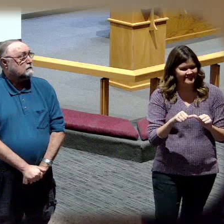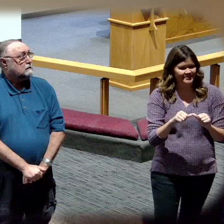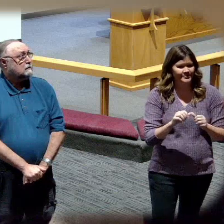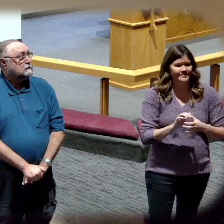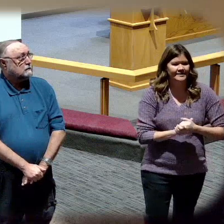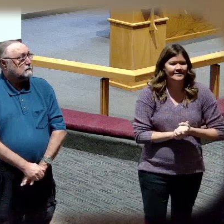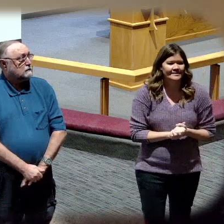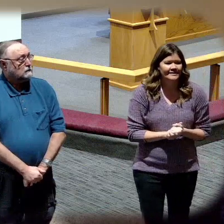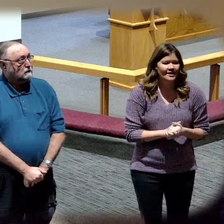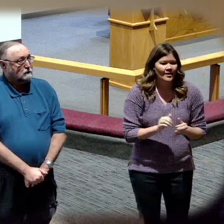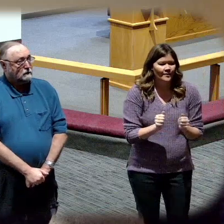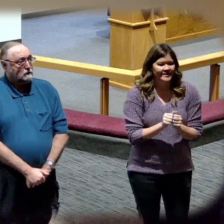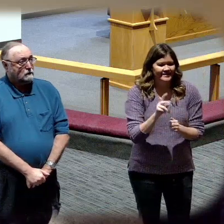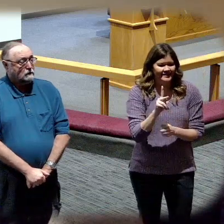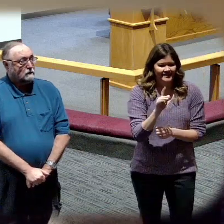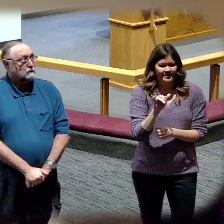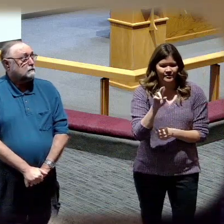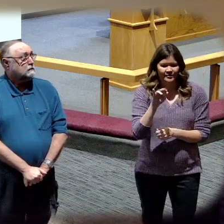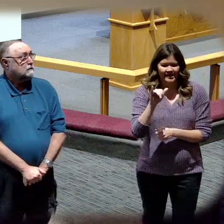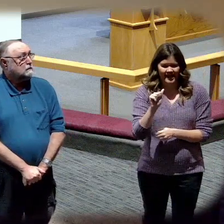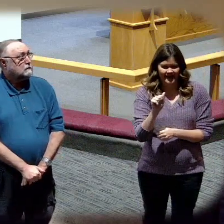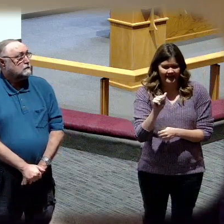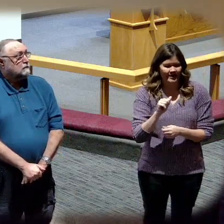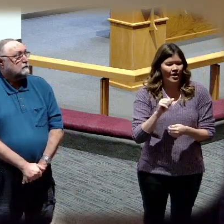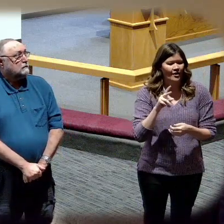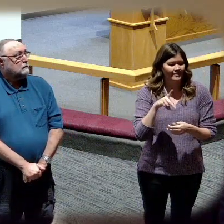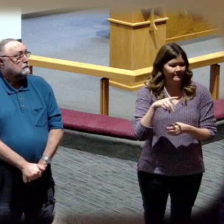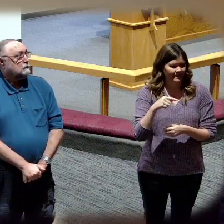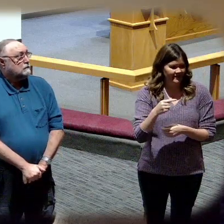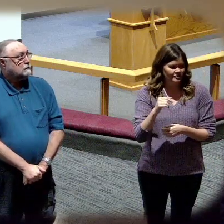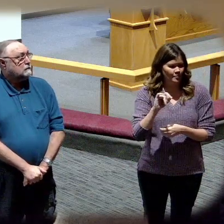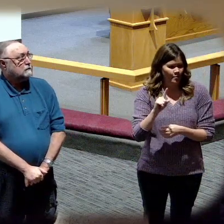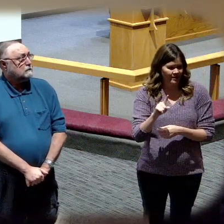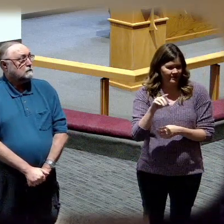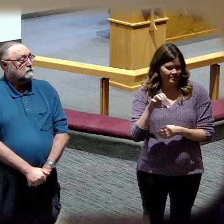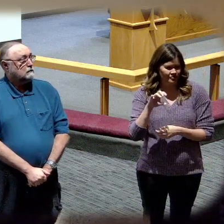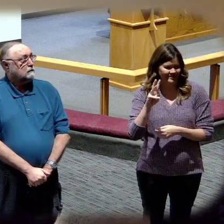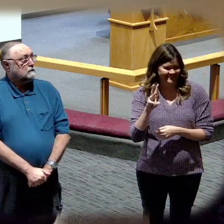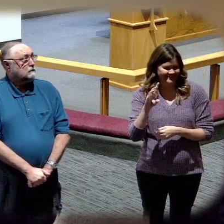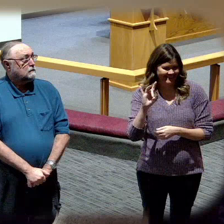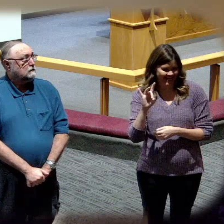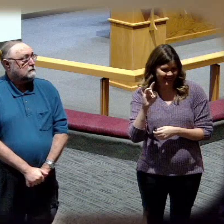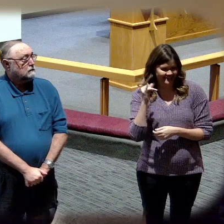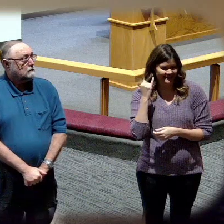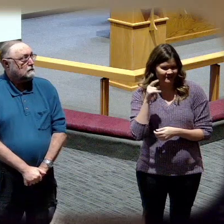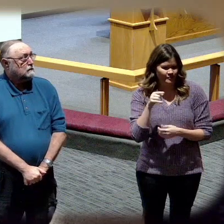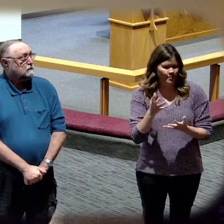Kyrie on page 168, if you have your hymnal there.